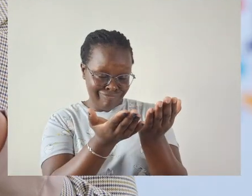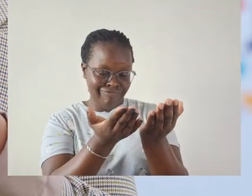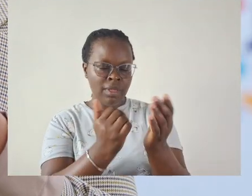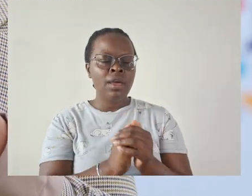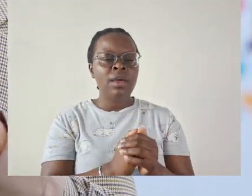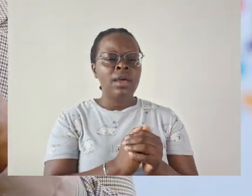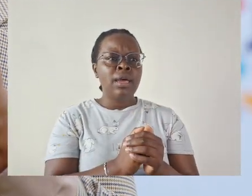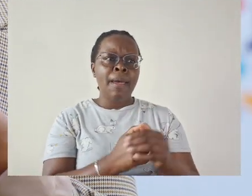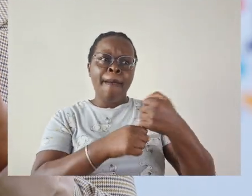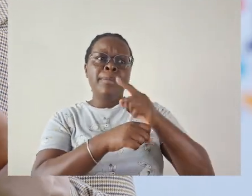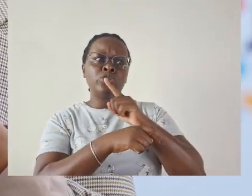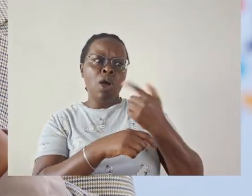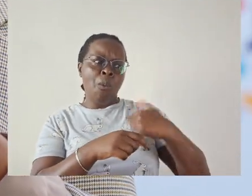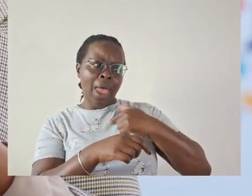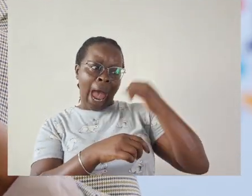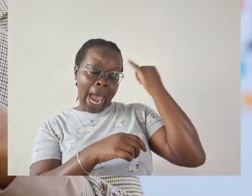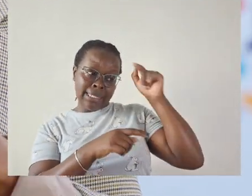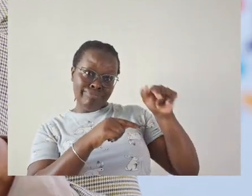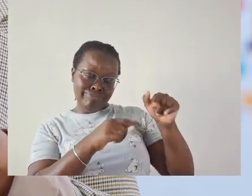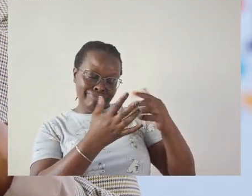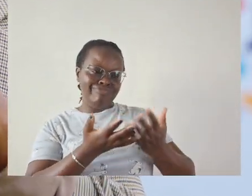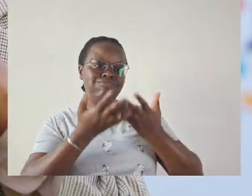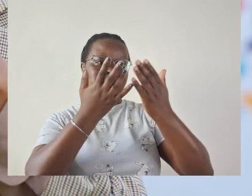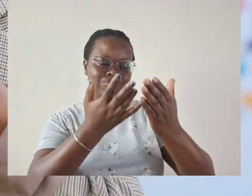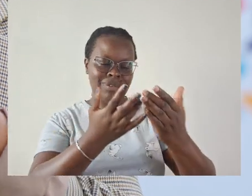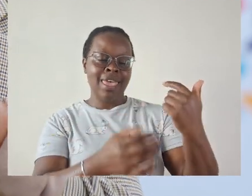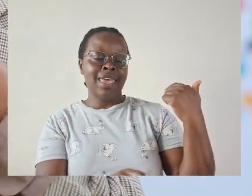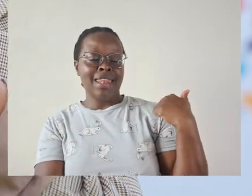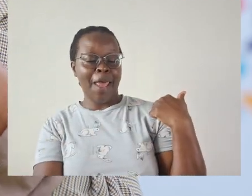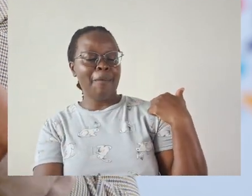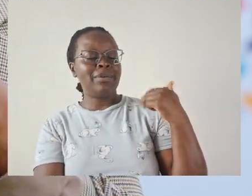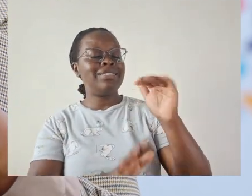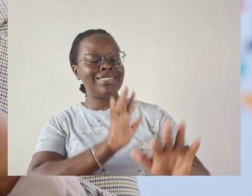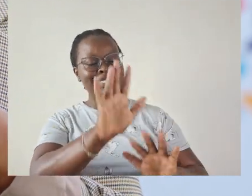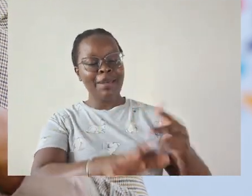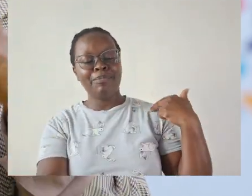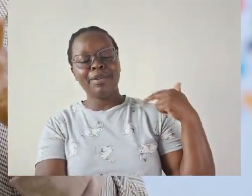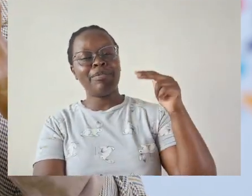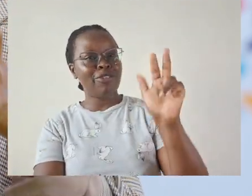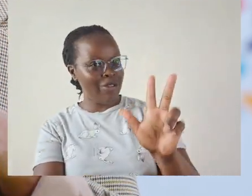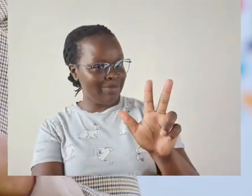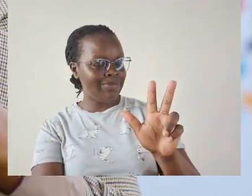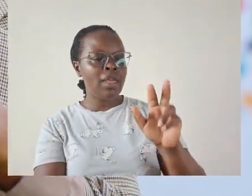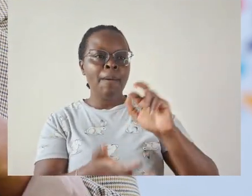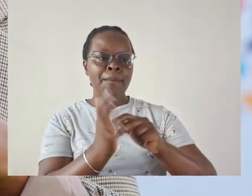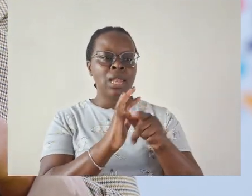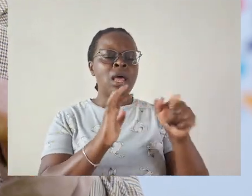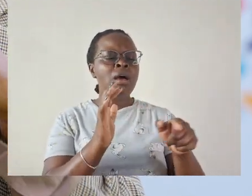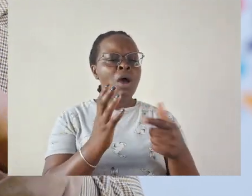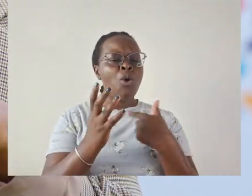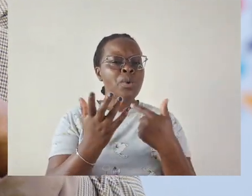to Ministry of Education to ensure that it's implemented. But we are going to take another step. We are writing a white paper. This is what Kenyan